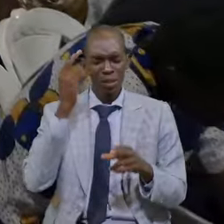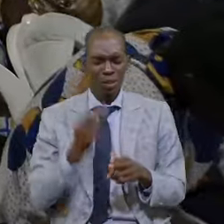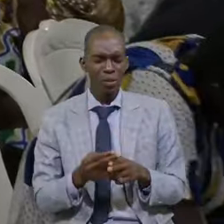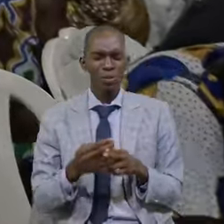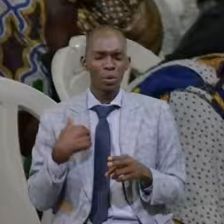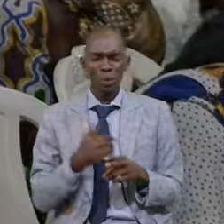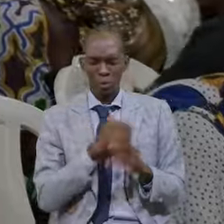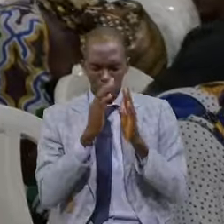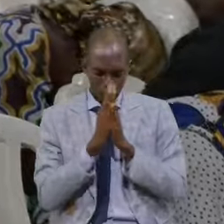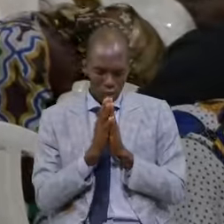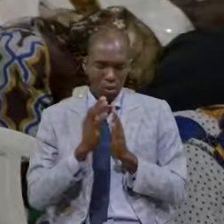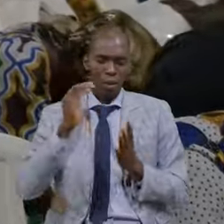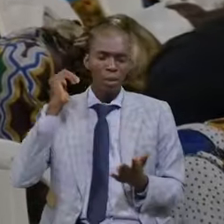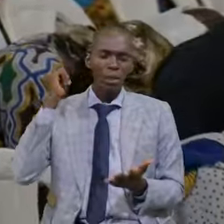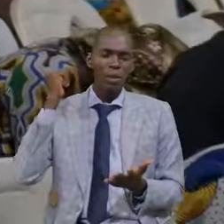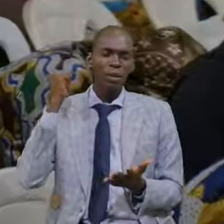we pray.